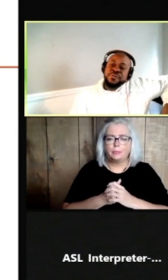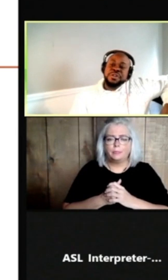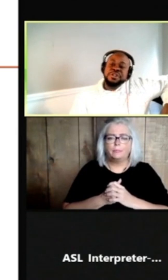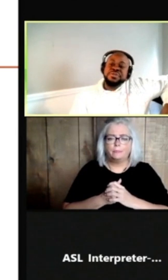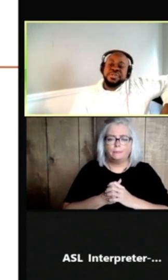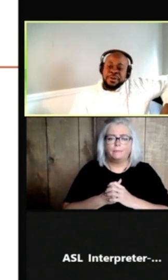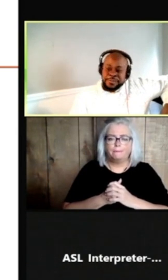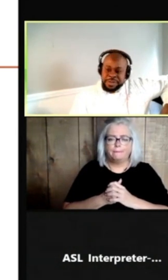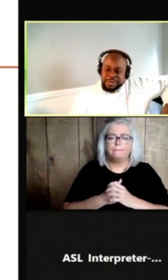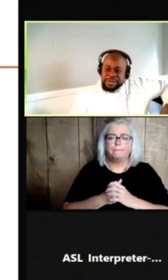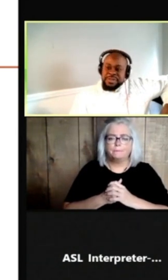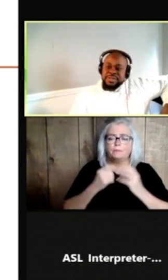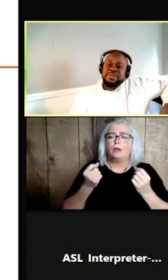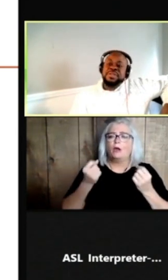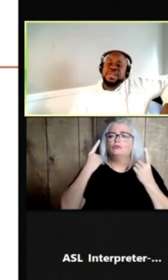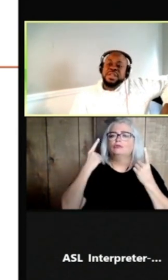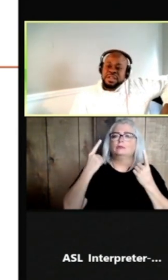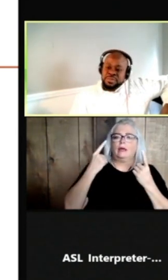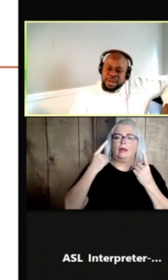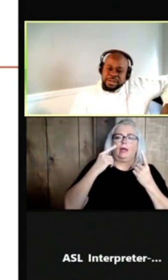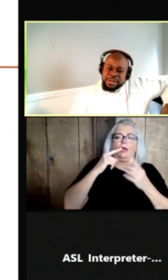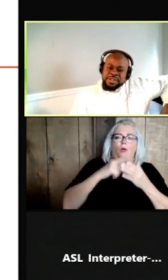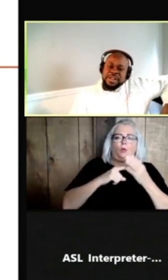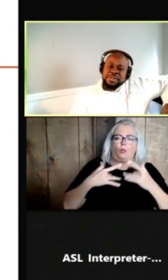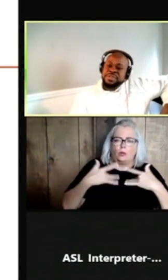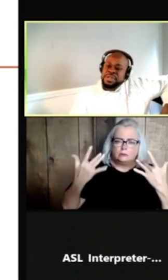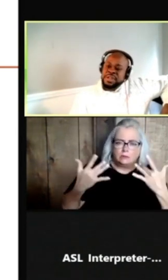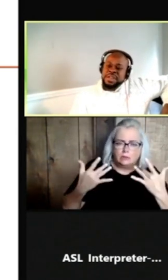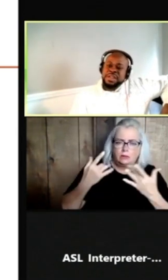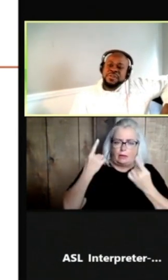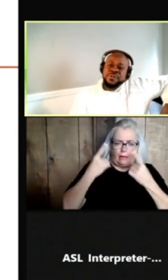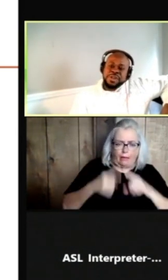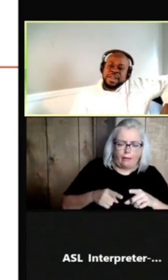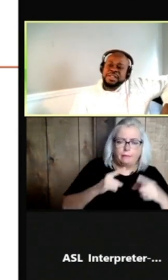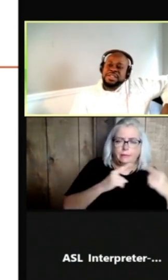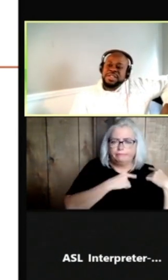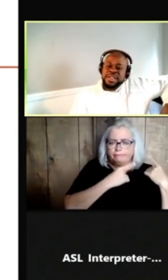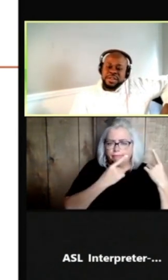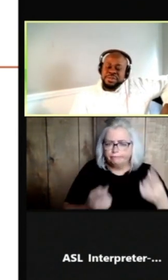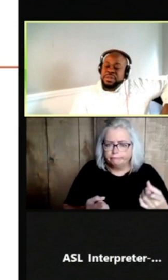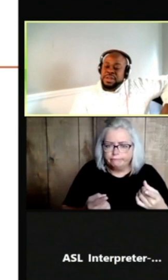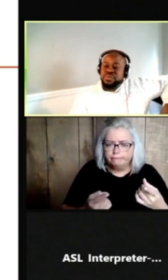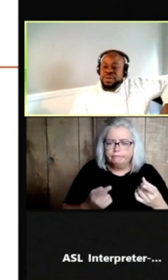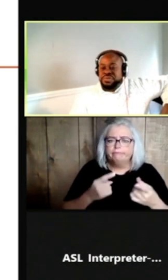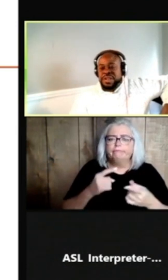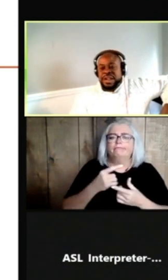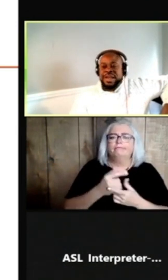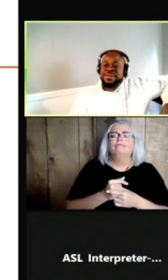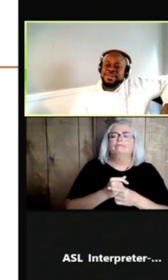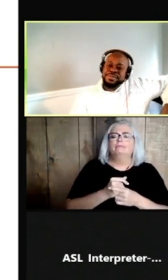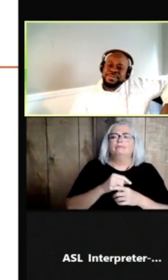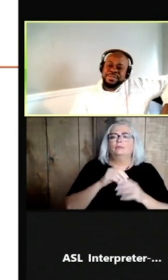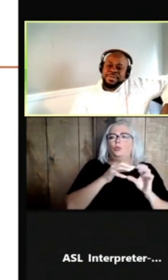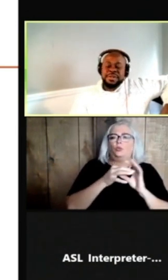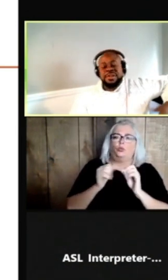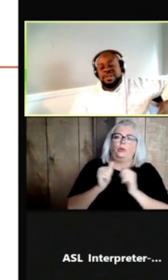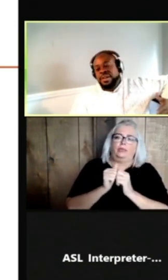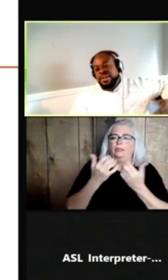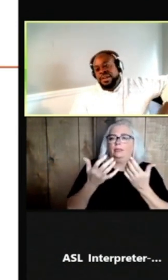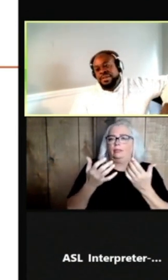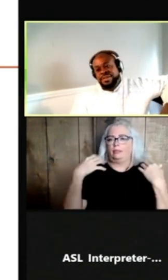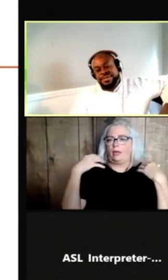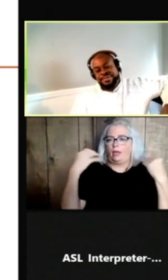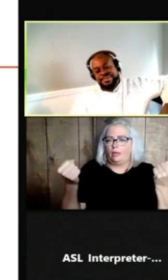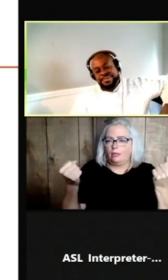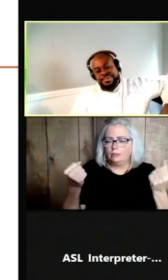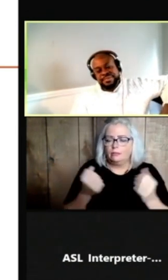understanding and hopefully resolving some of the inequalities that we're seeing in COVID-19 health and wealth related outcomes.